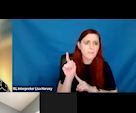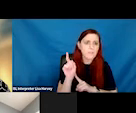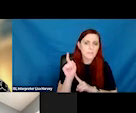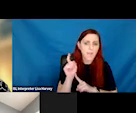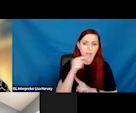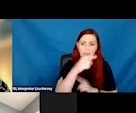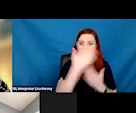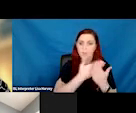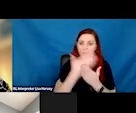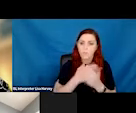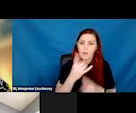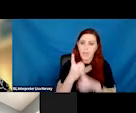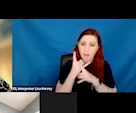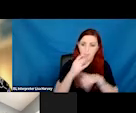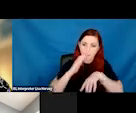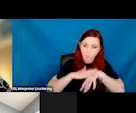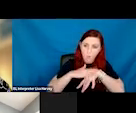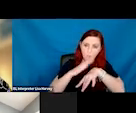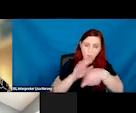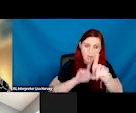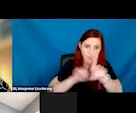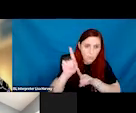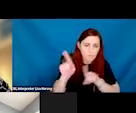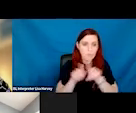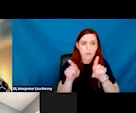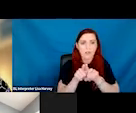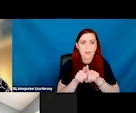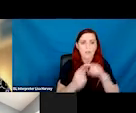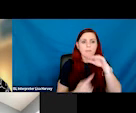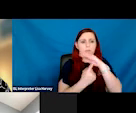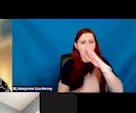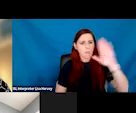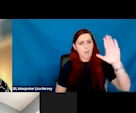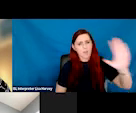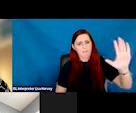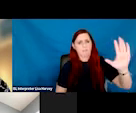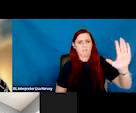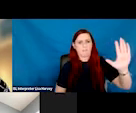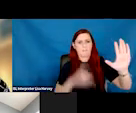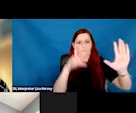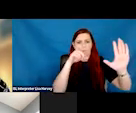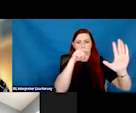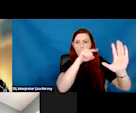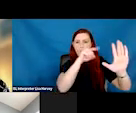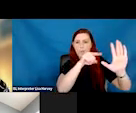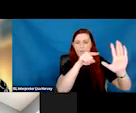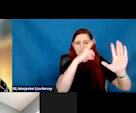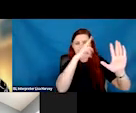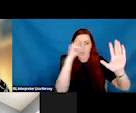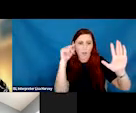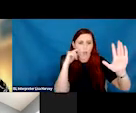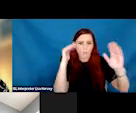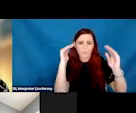help to pull it along further, I believe. The top left photograph there is a lovely example of sheltered housing out